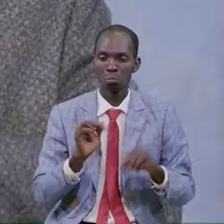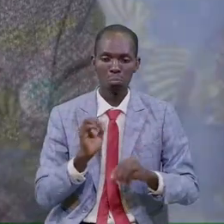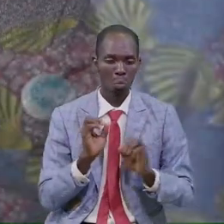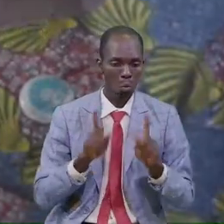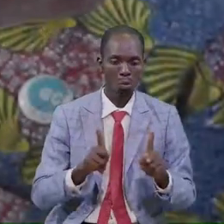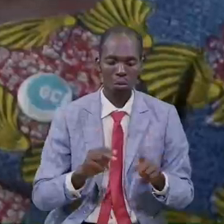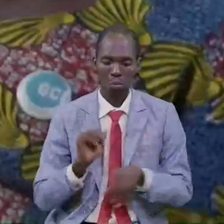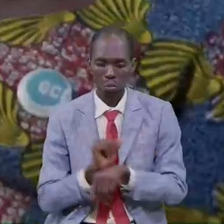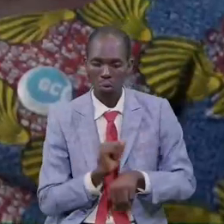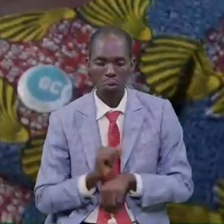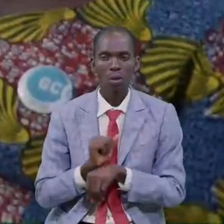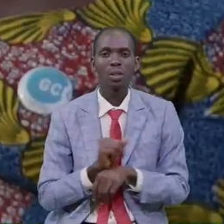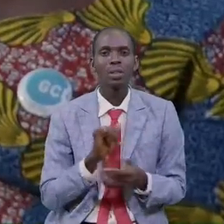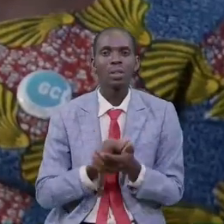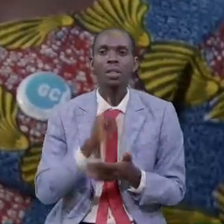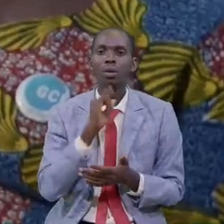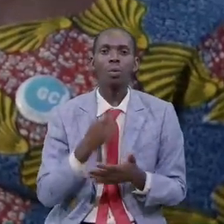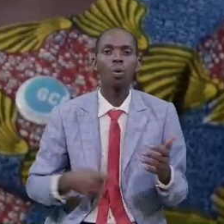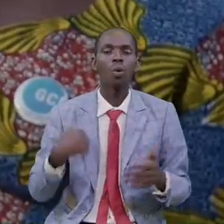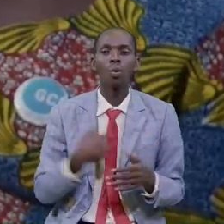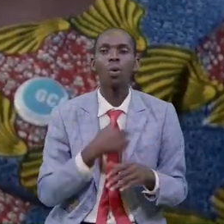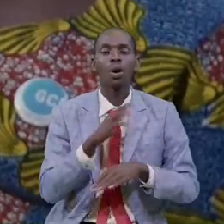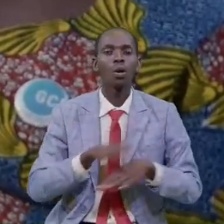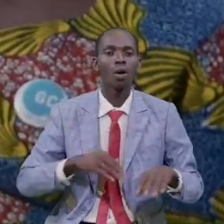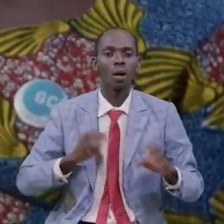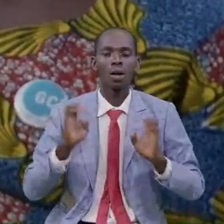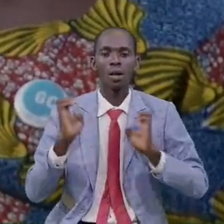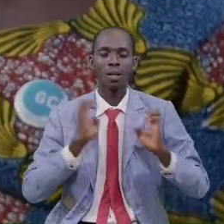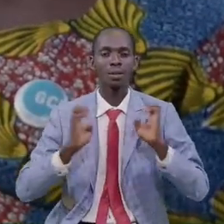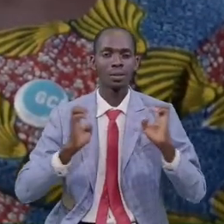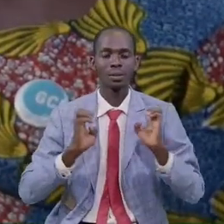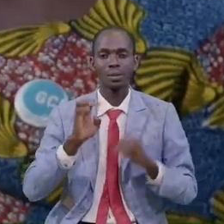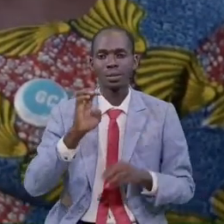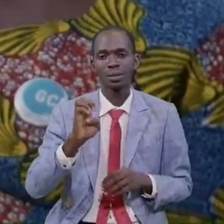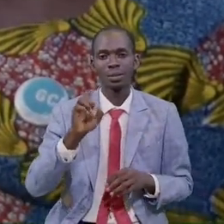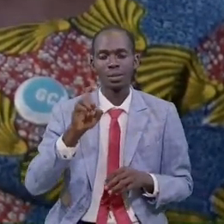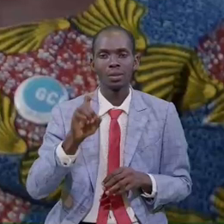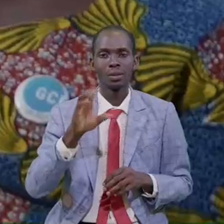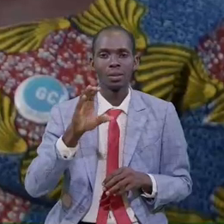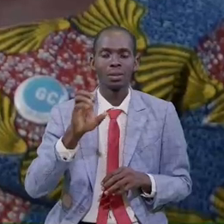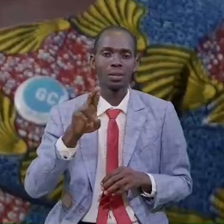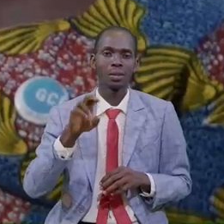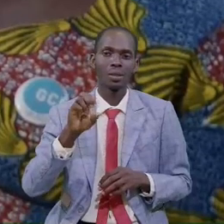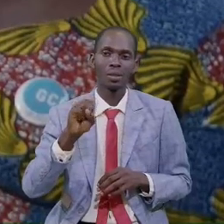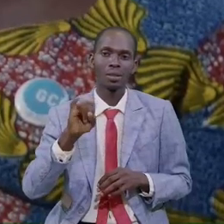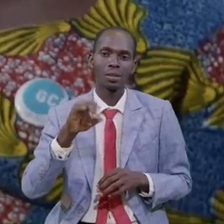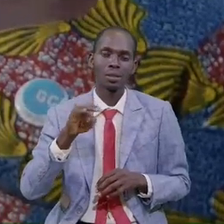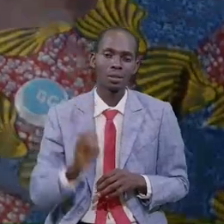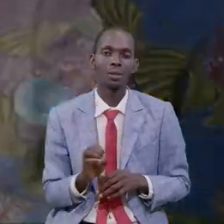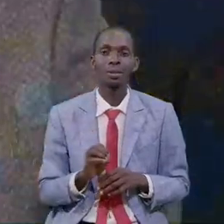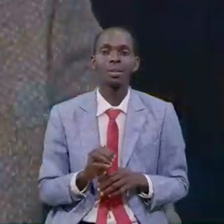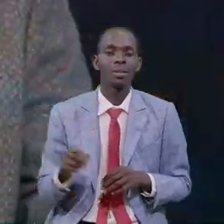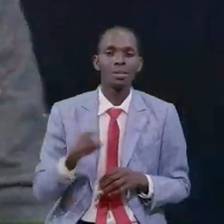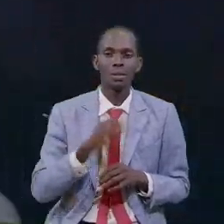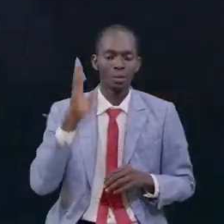we call exercise. C'est ce que nous appelons they will get sport. Up. They will move, they carry, they